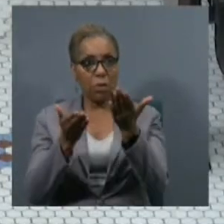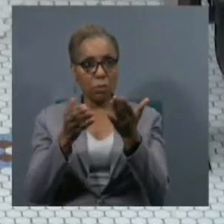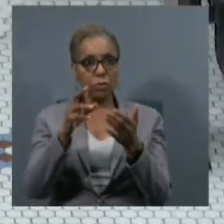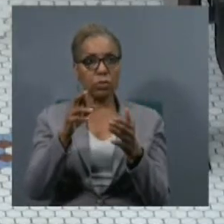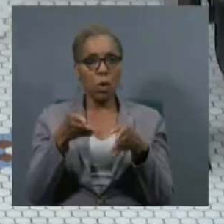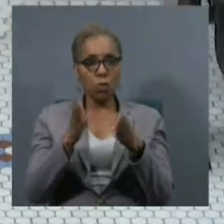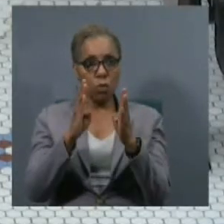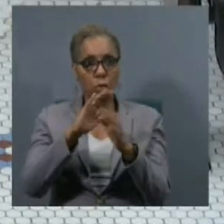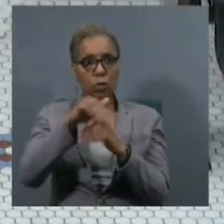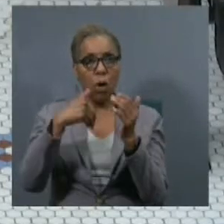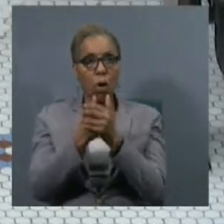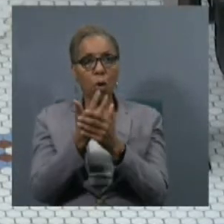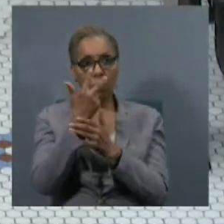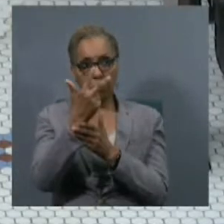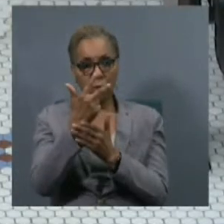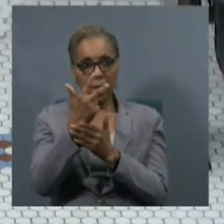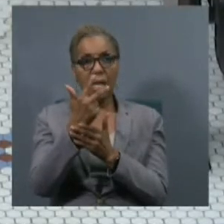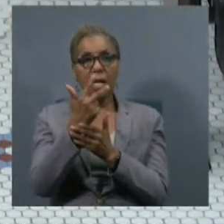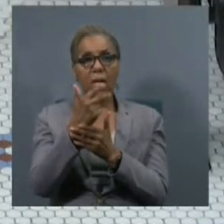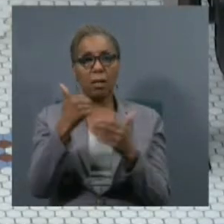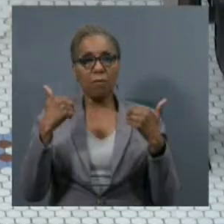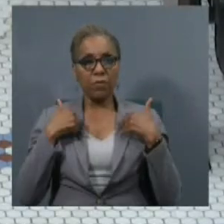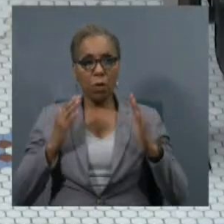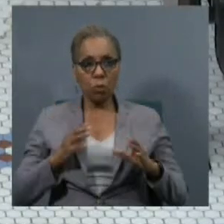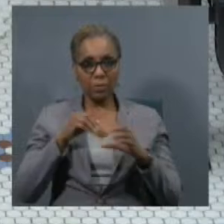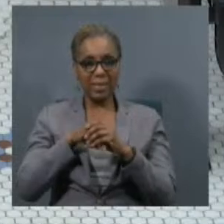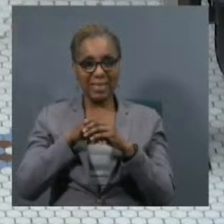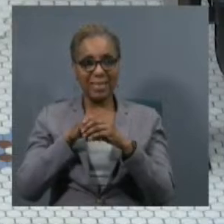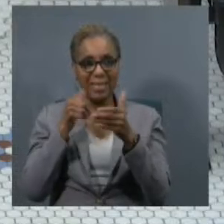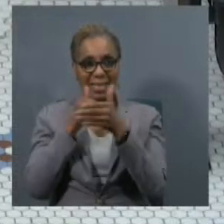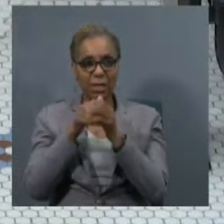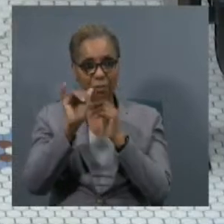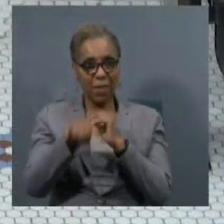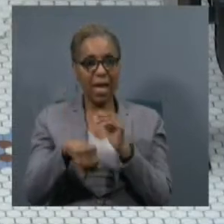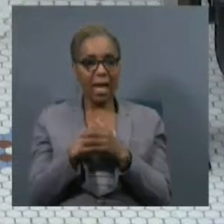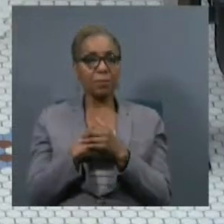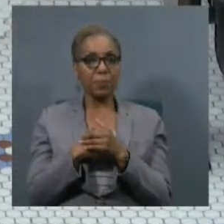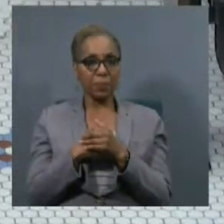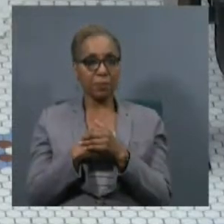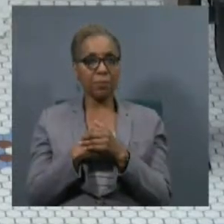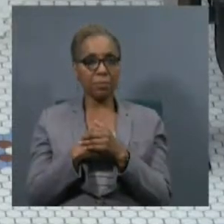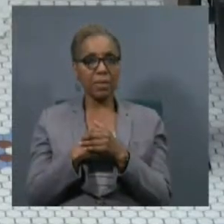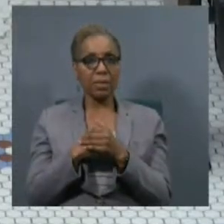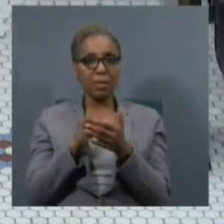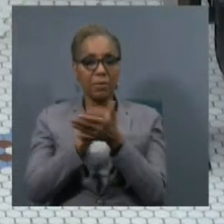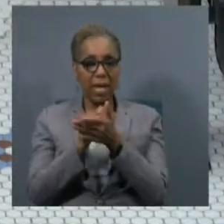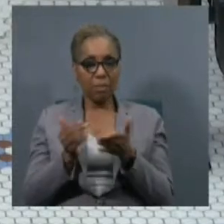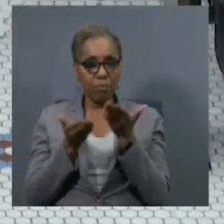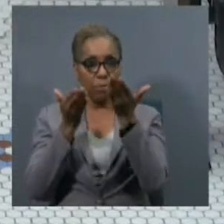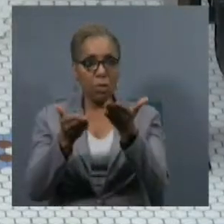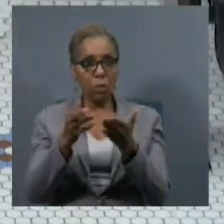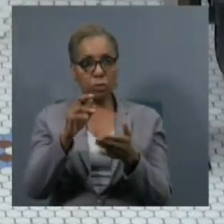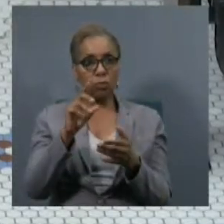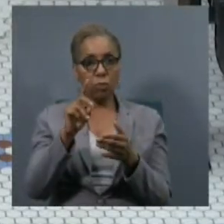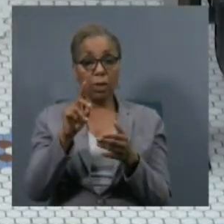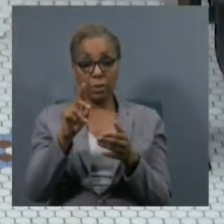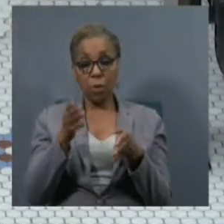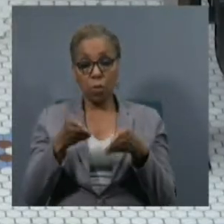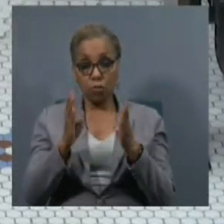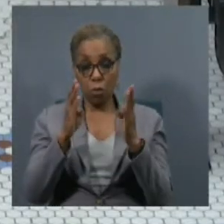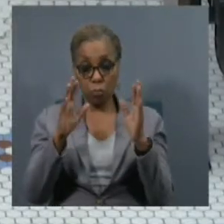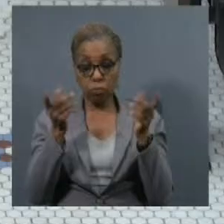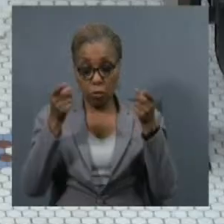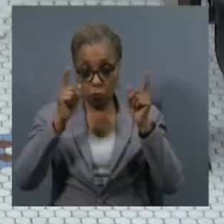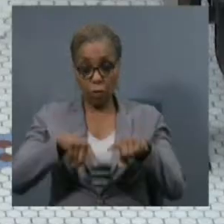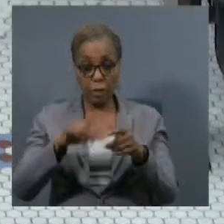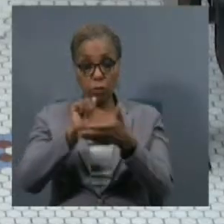road. All three of the property owners that are in the vicinity of this proposed road are in agreement to remove